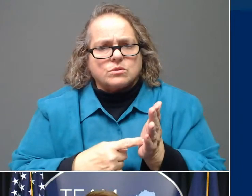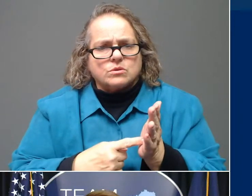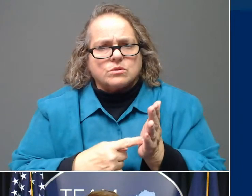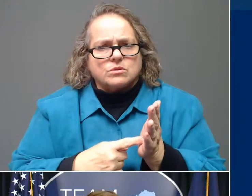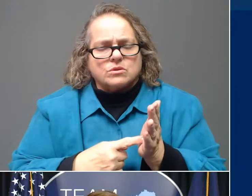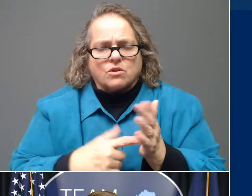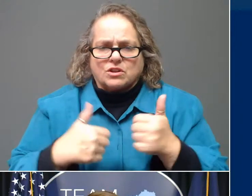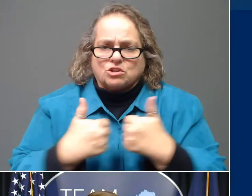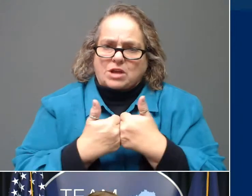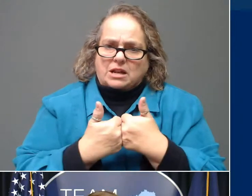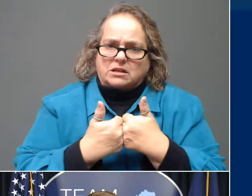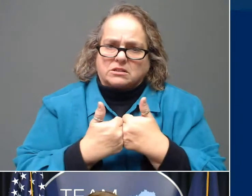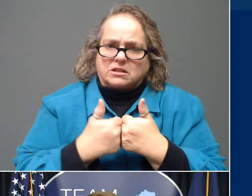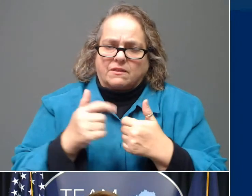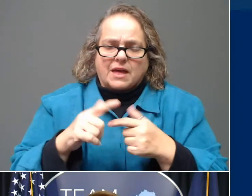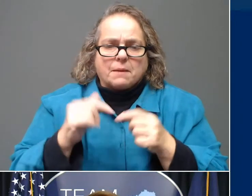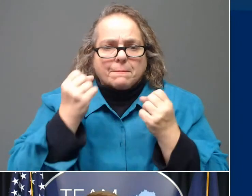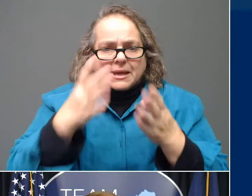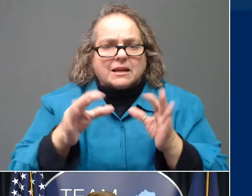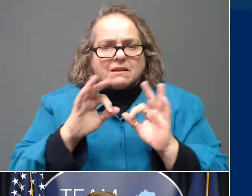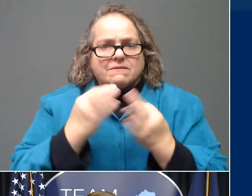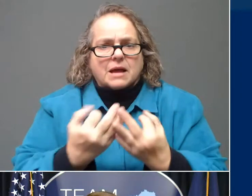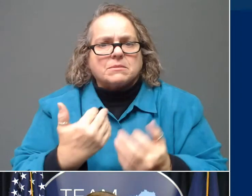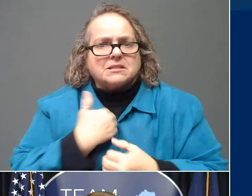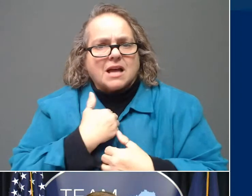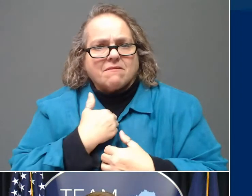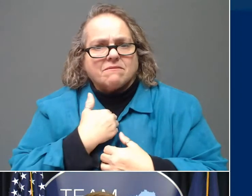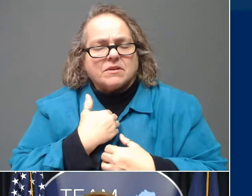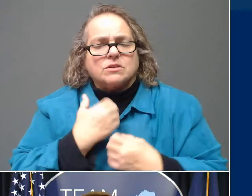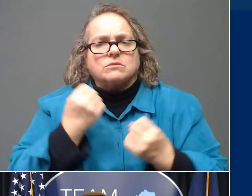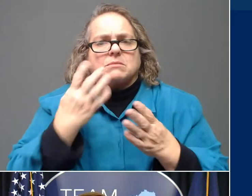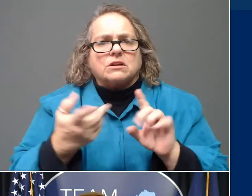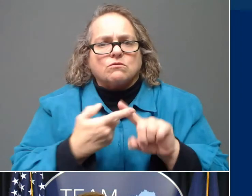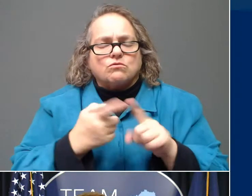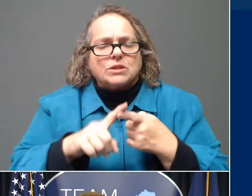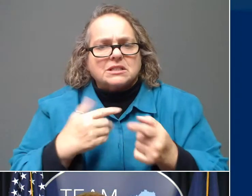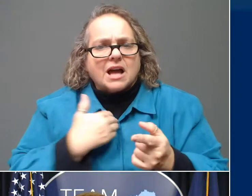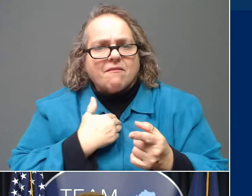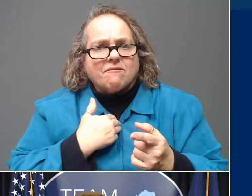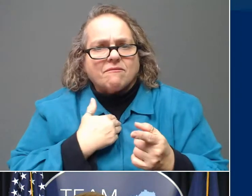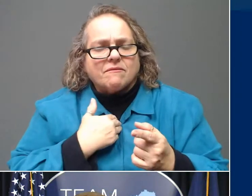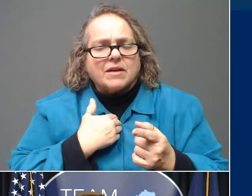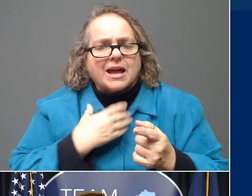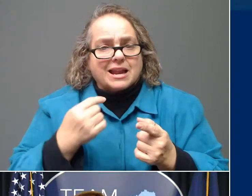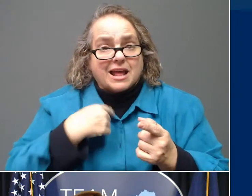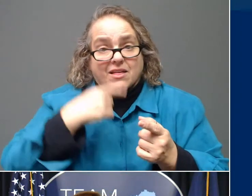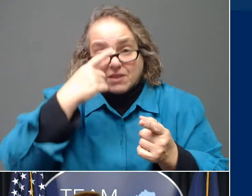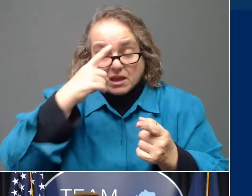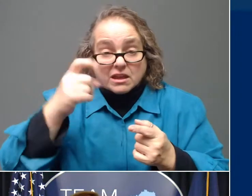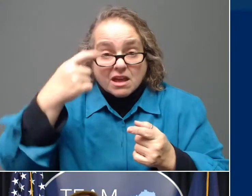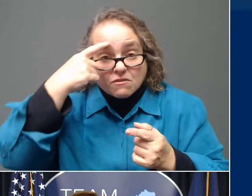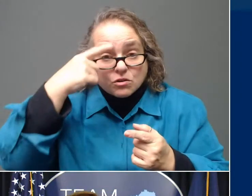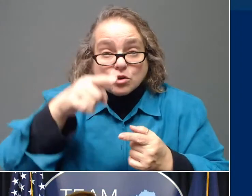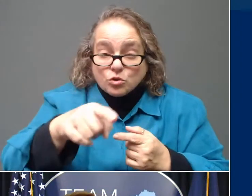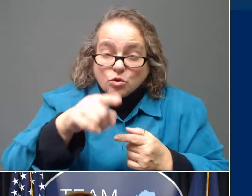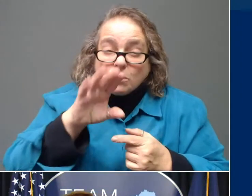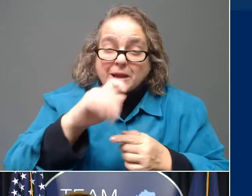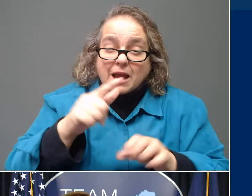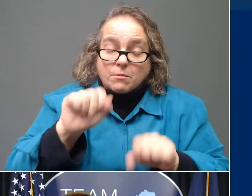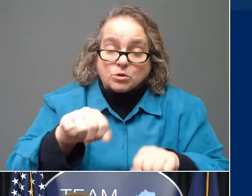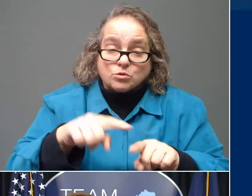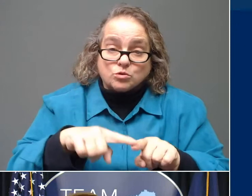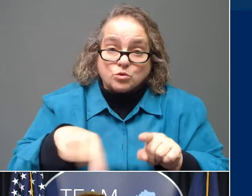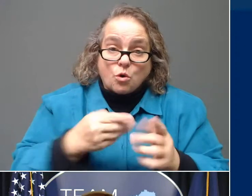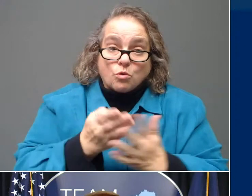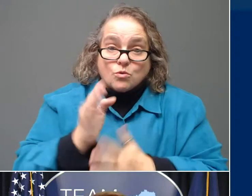challenge that so many families have had and so many friends have had. And I think, Governor, you're being able to go through that every day